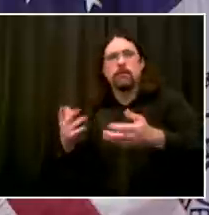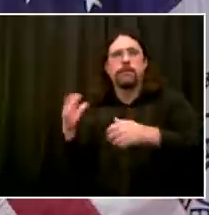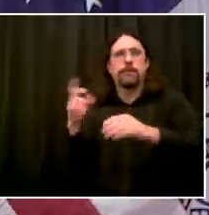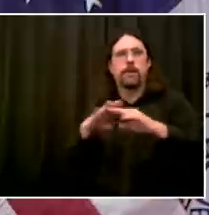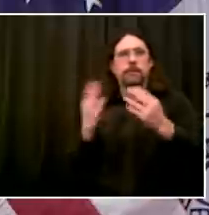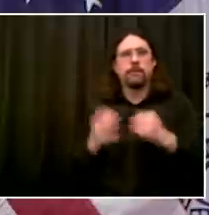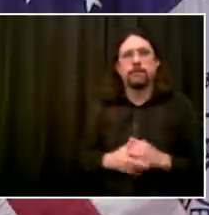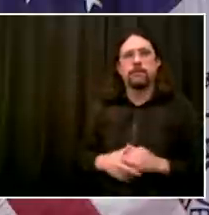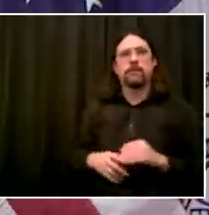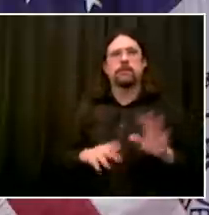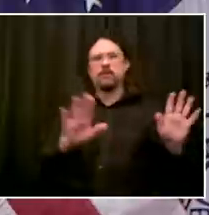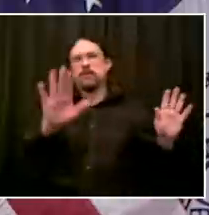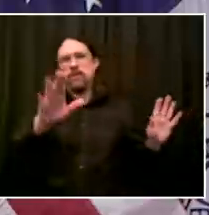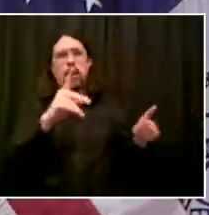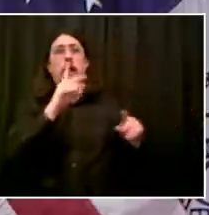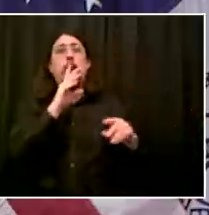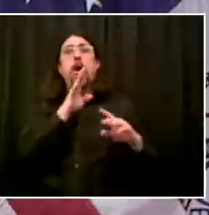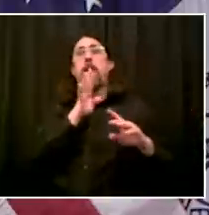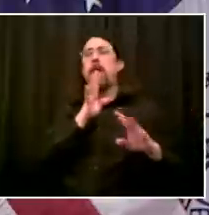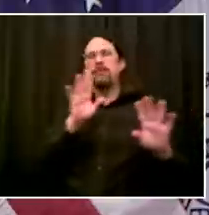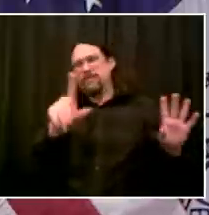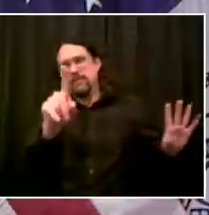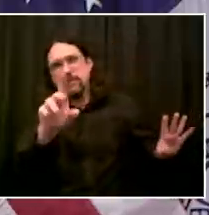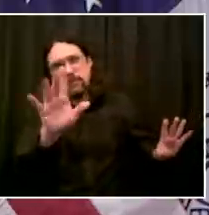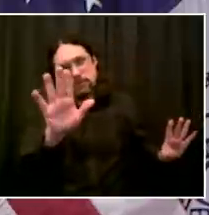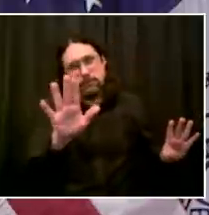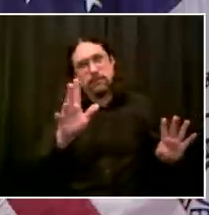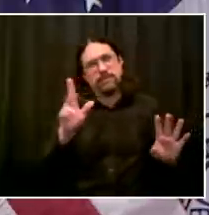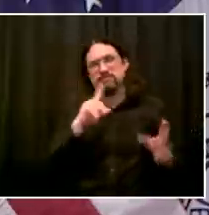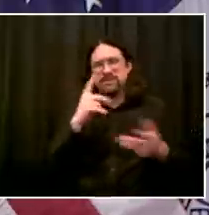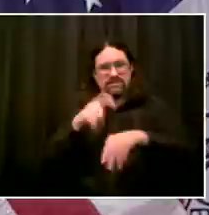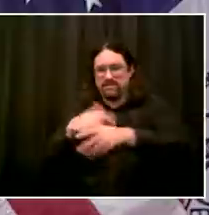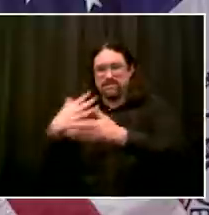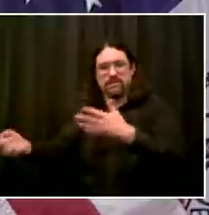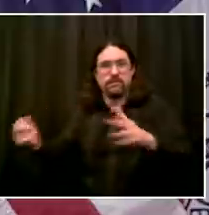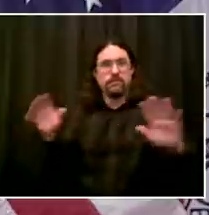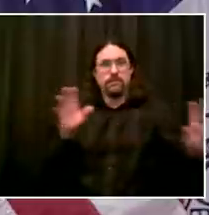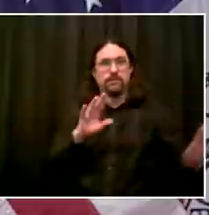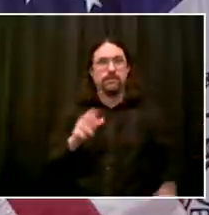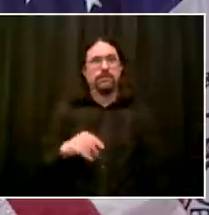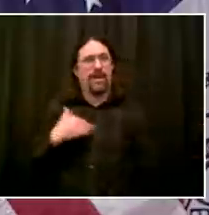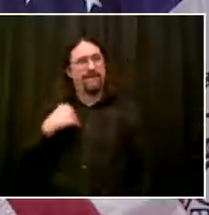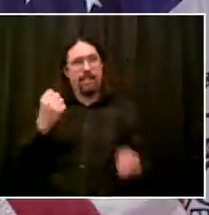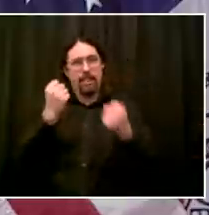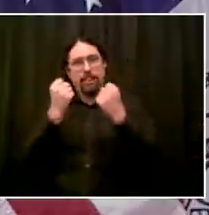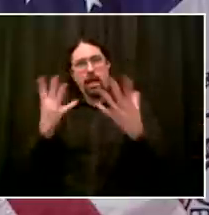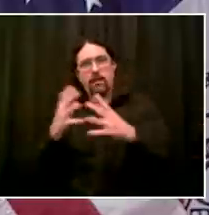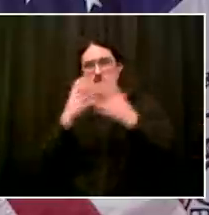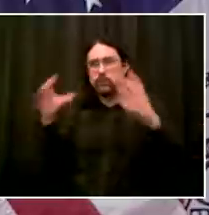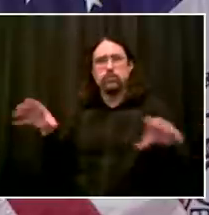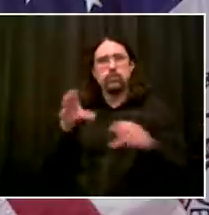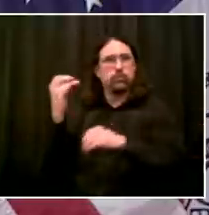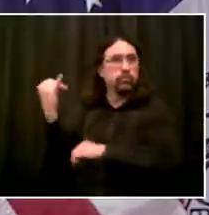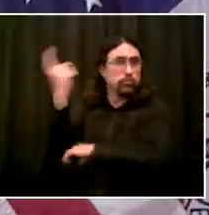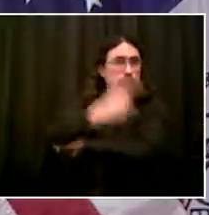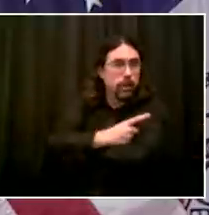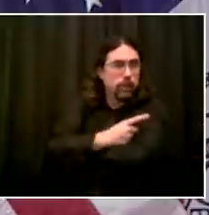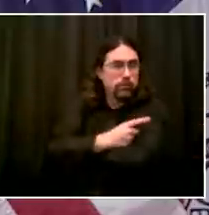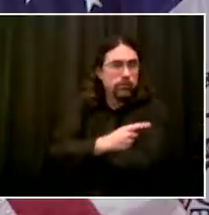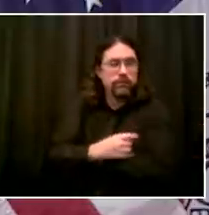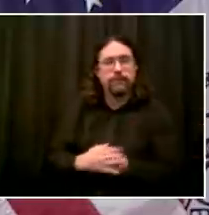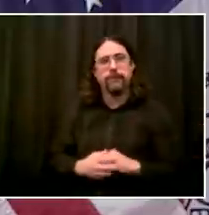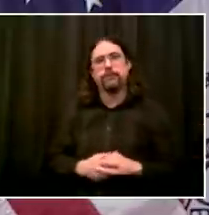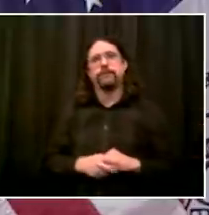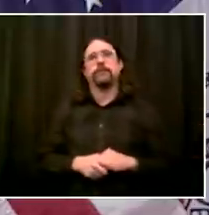obviously have other things I gotta do as well today. So let me cut to the chase here. We talked about the last few days very clearly. Right now,